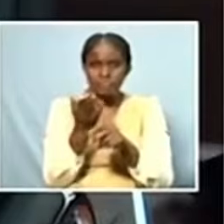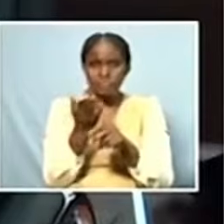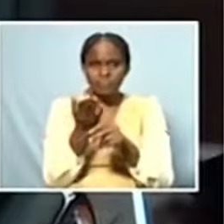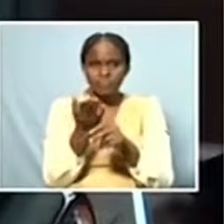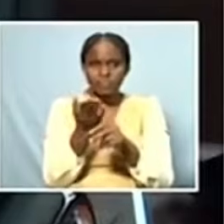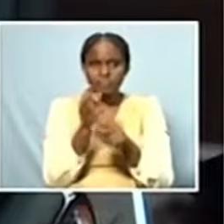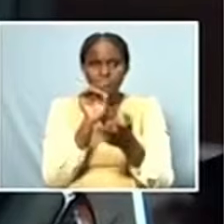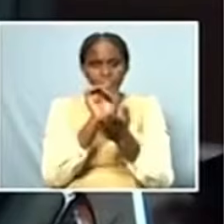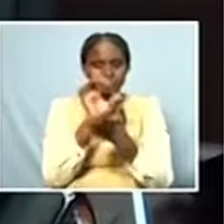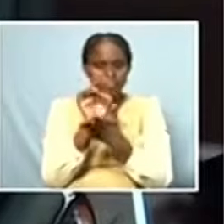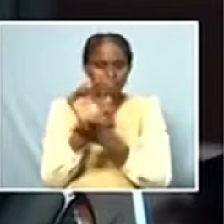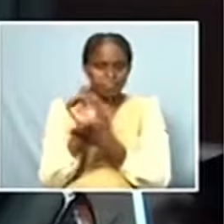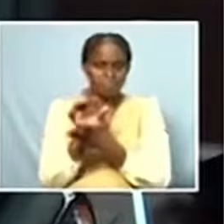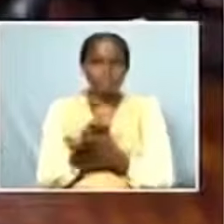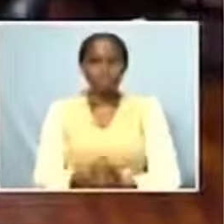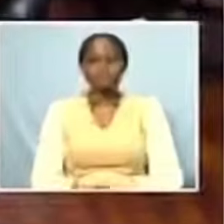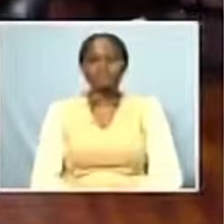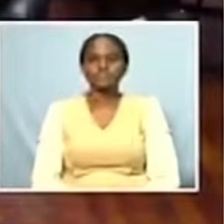encashments?